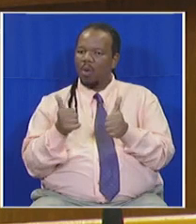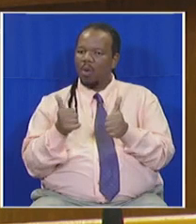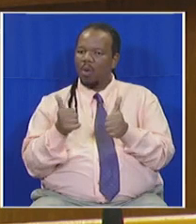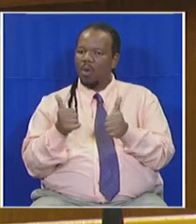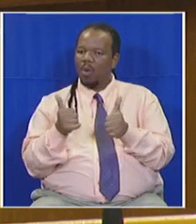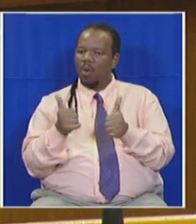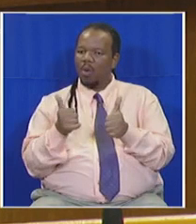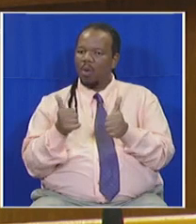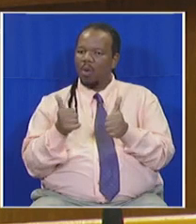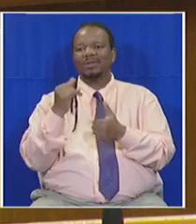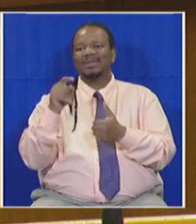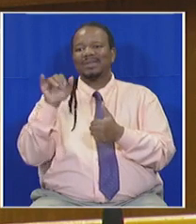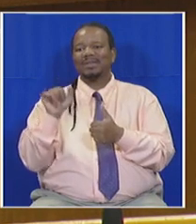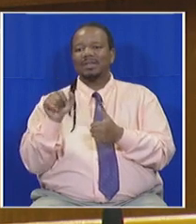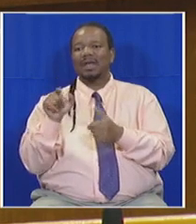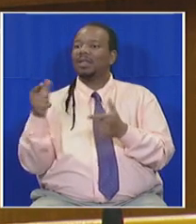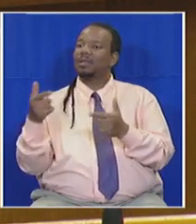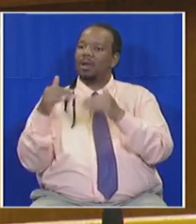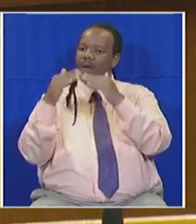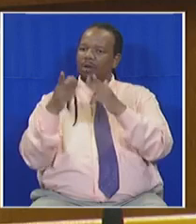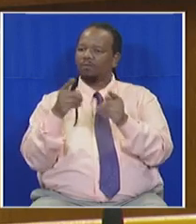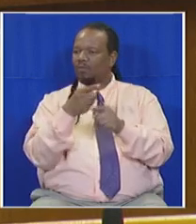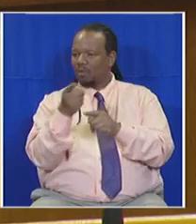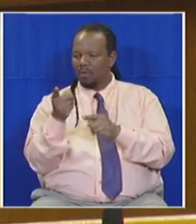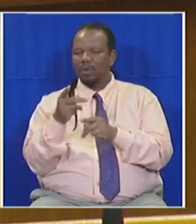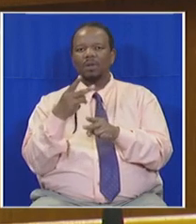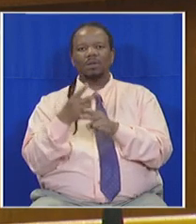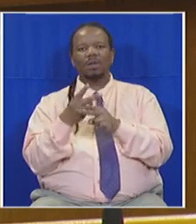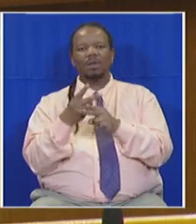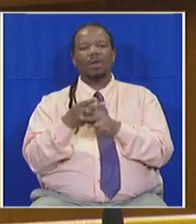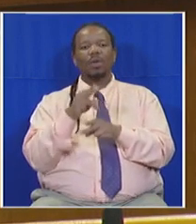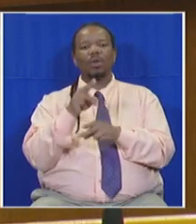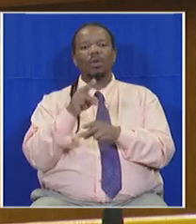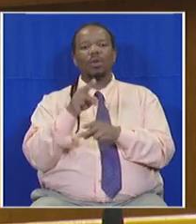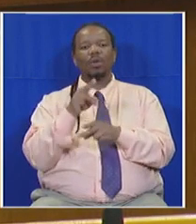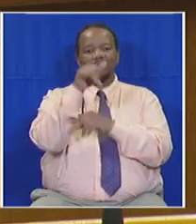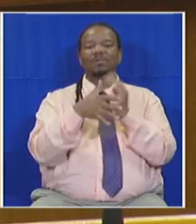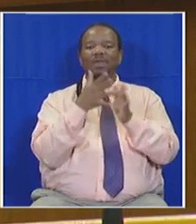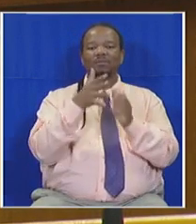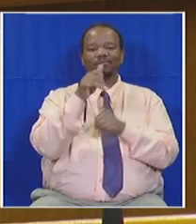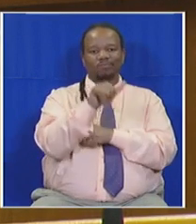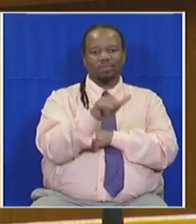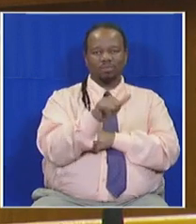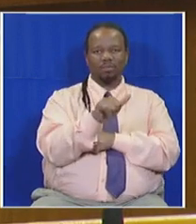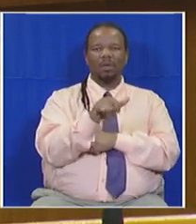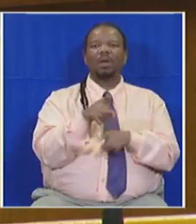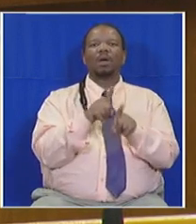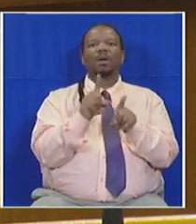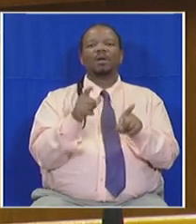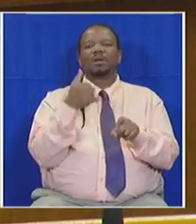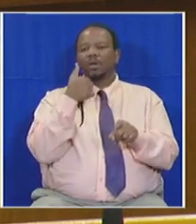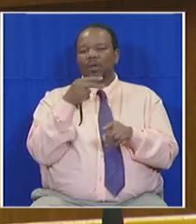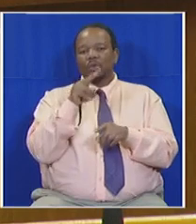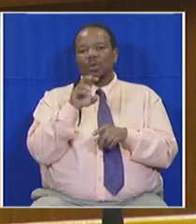Human Settlements for All. Also formally adopted by the United Nations were the new post-2015